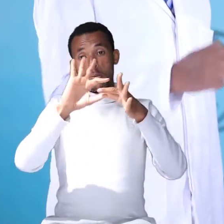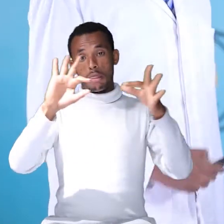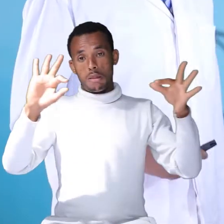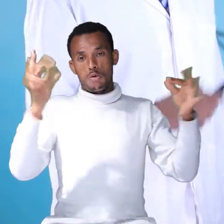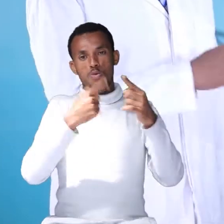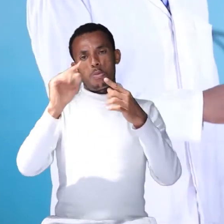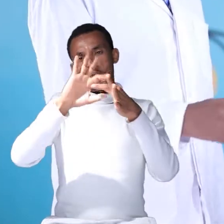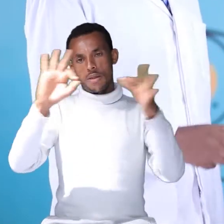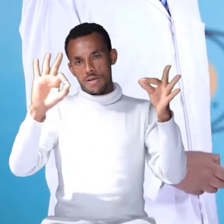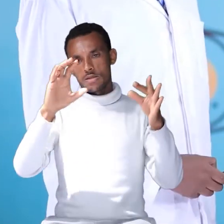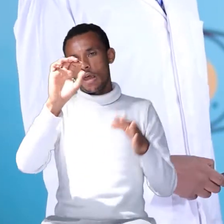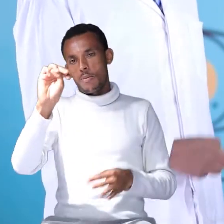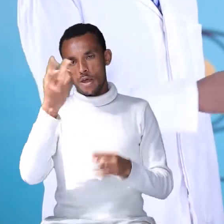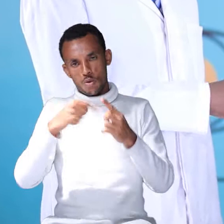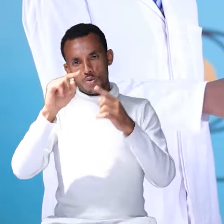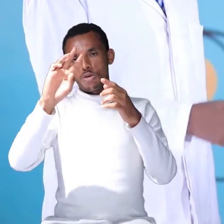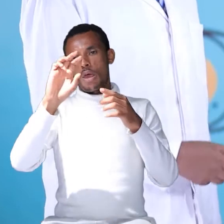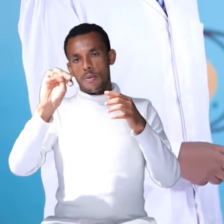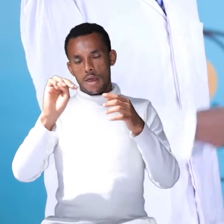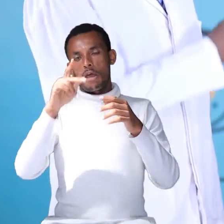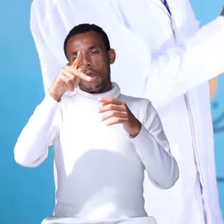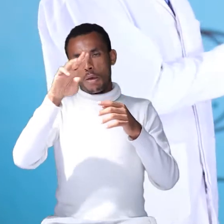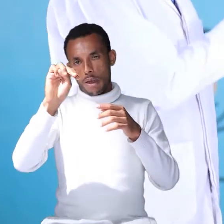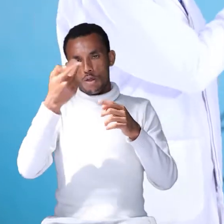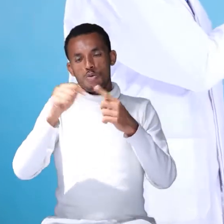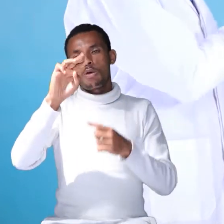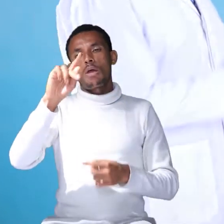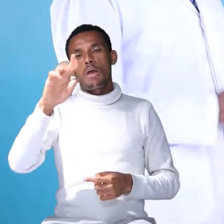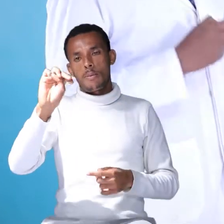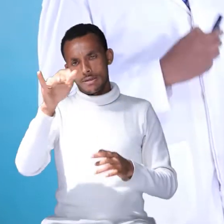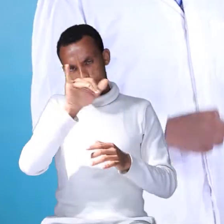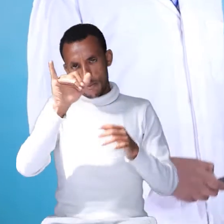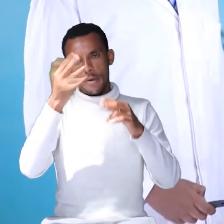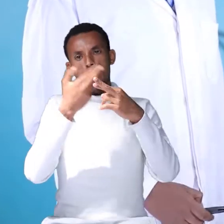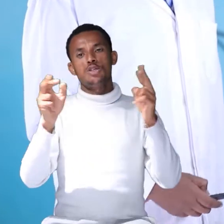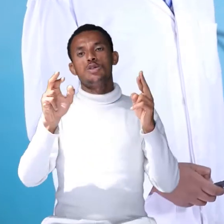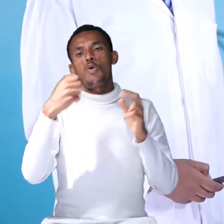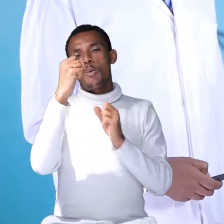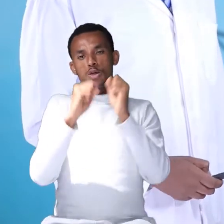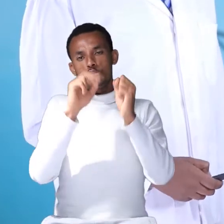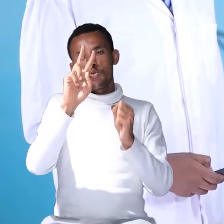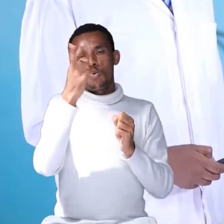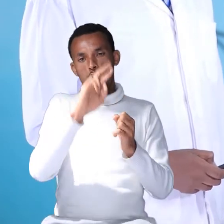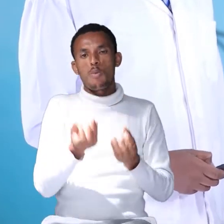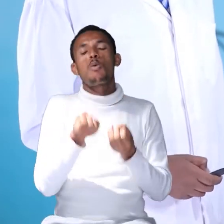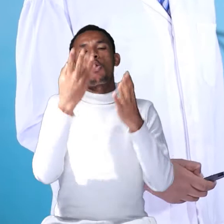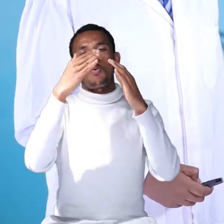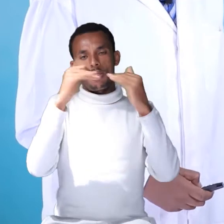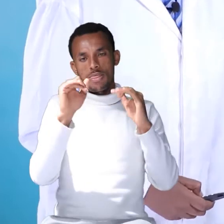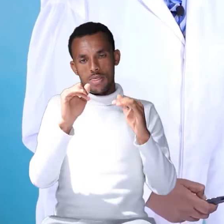centimeter to centimeter, kilometer to kilometer, or burr to burr. The ratio is a comparison of two or more